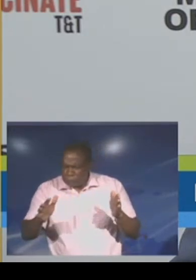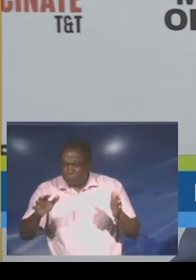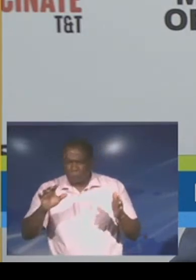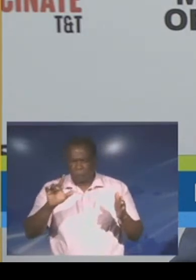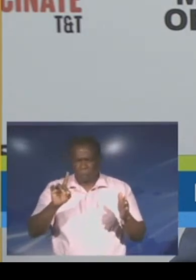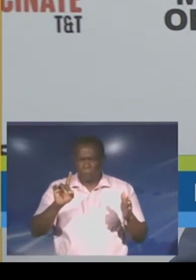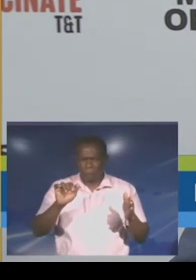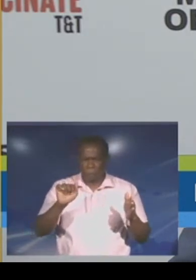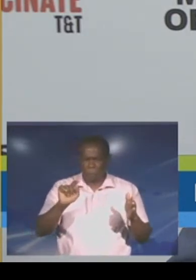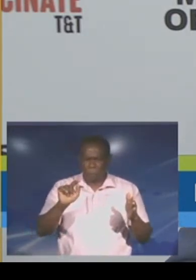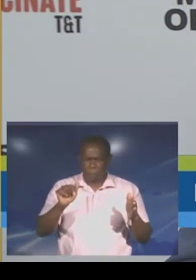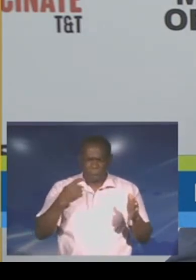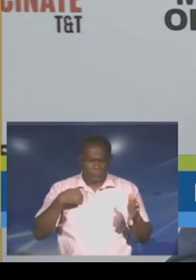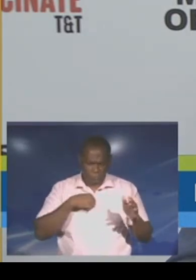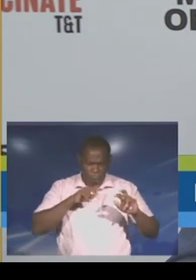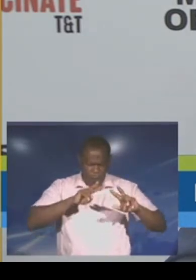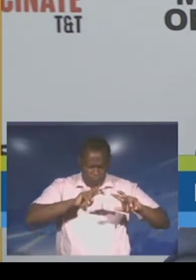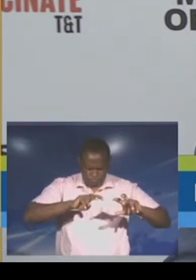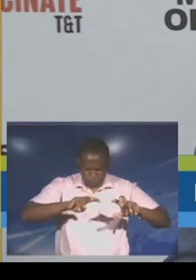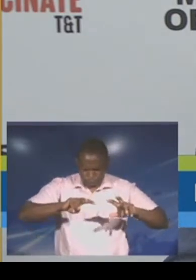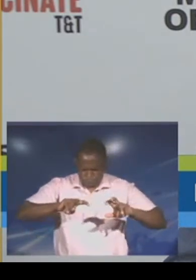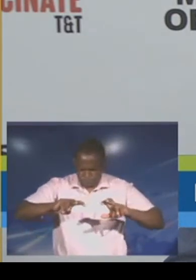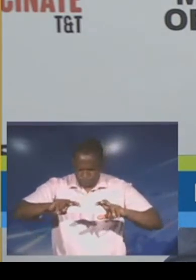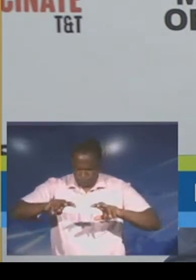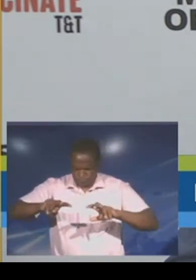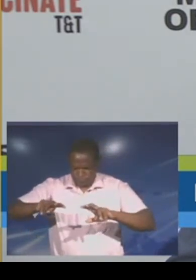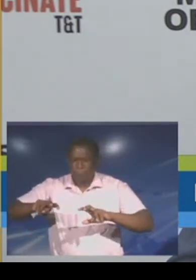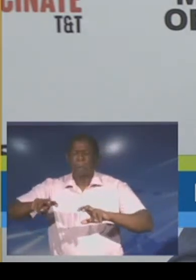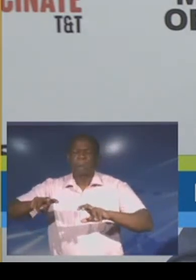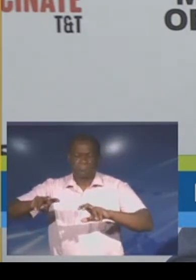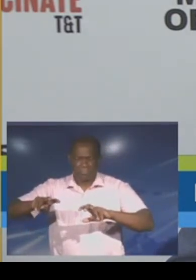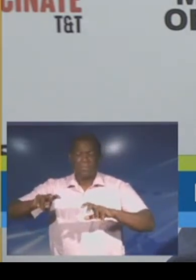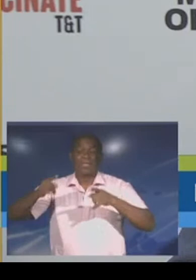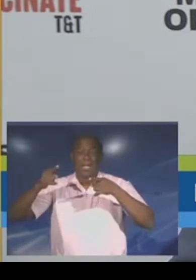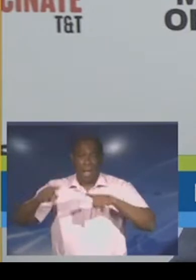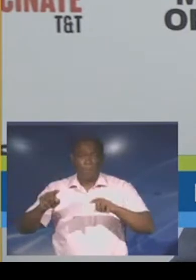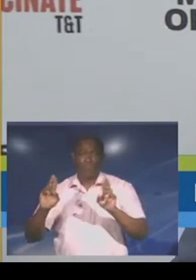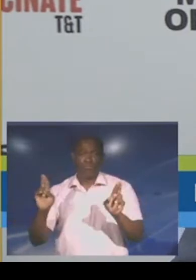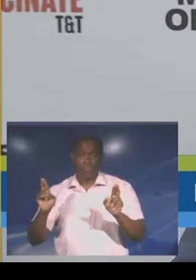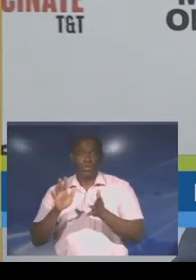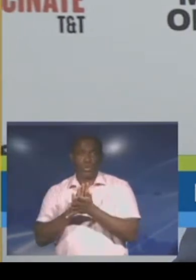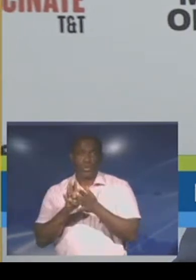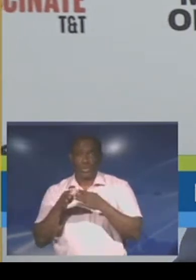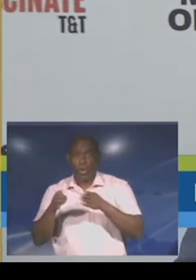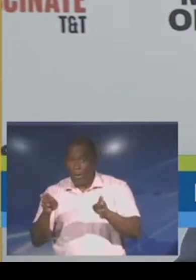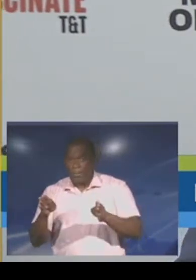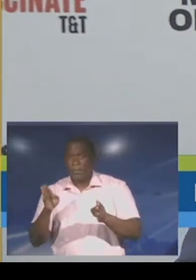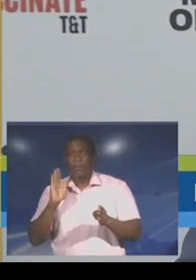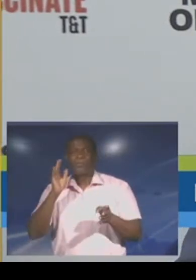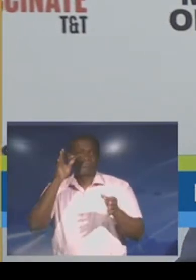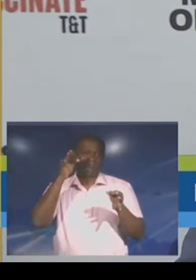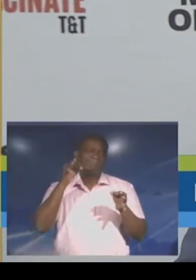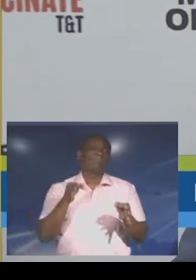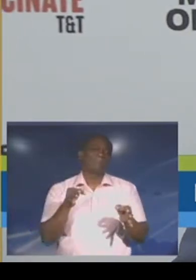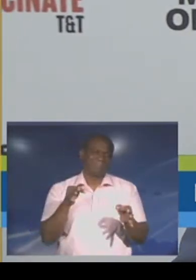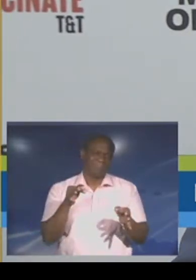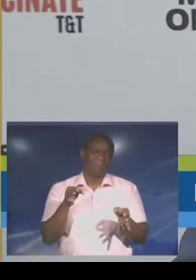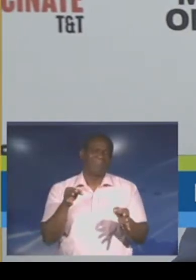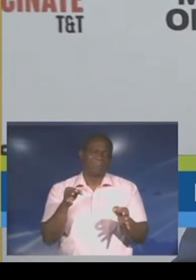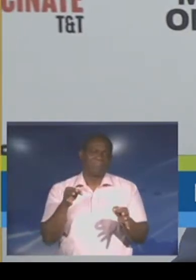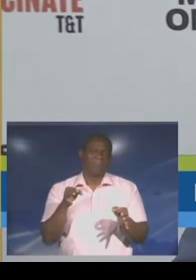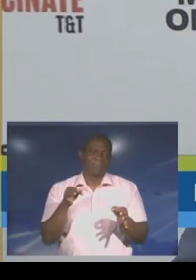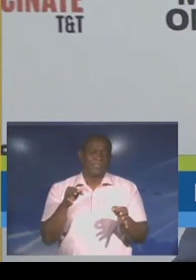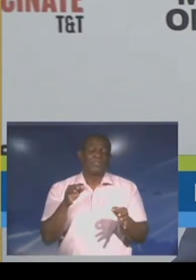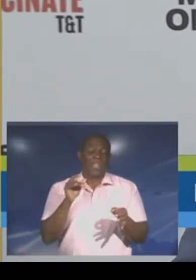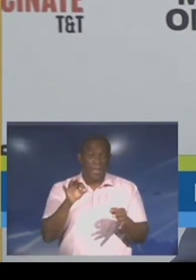schools based on the data we have then, Richard. So hopefully, once the data continues